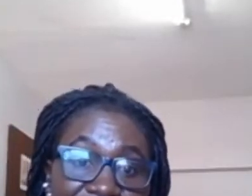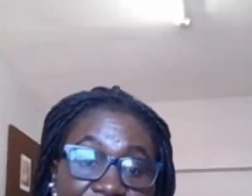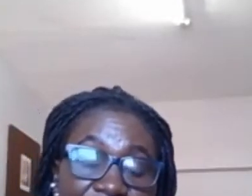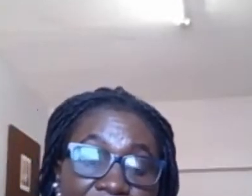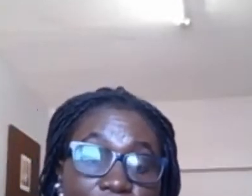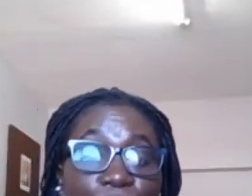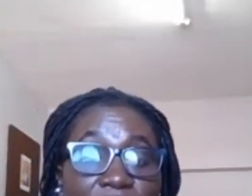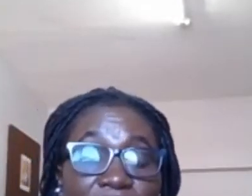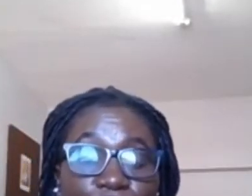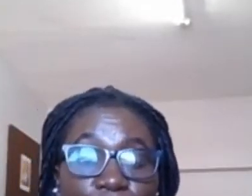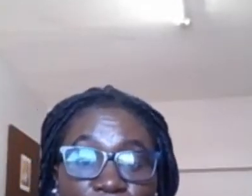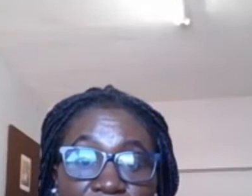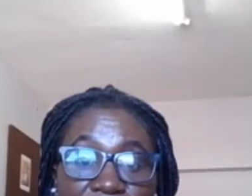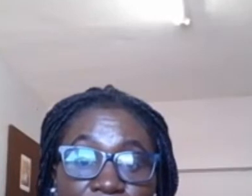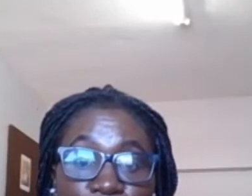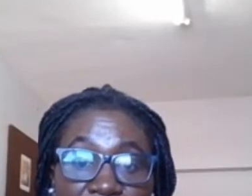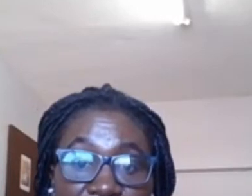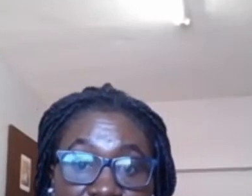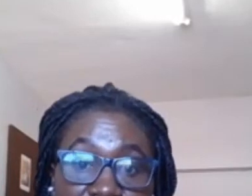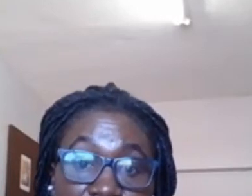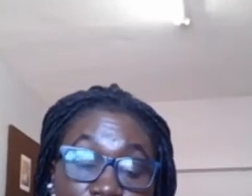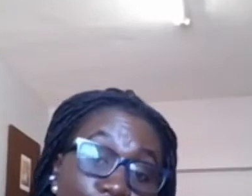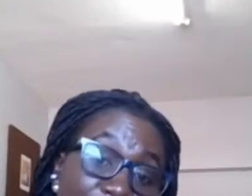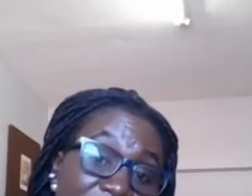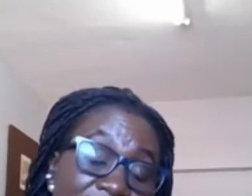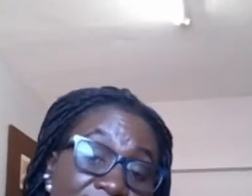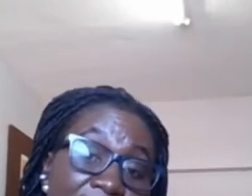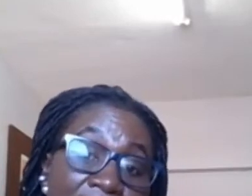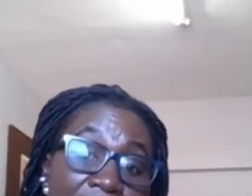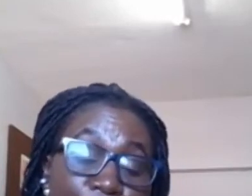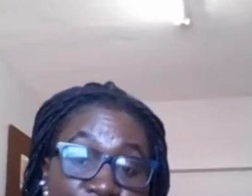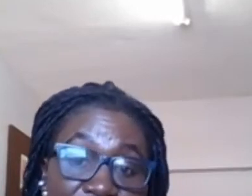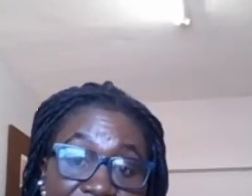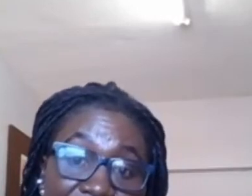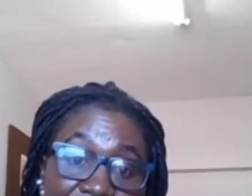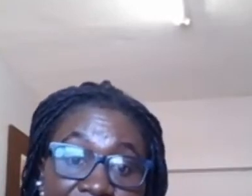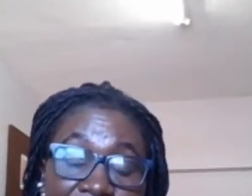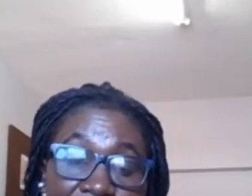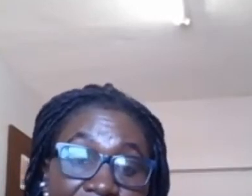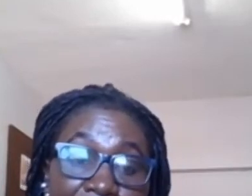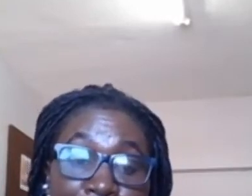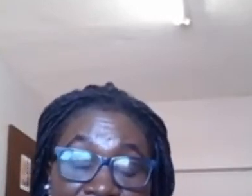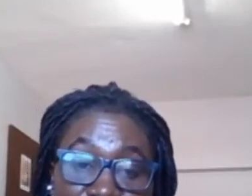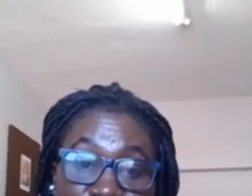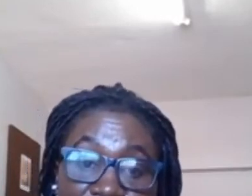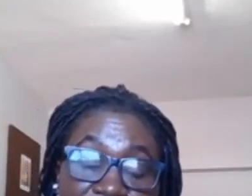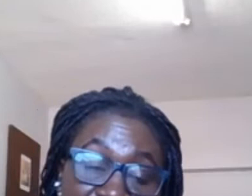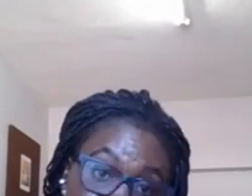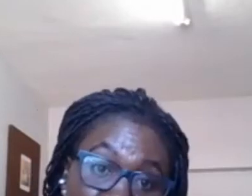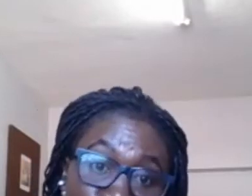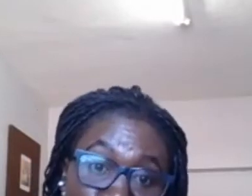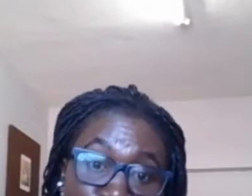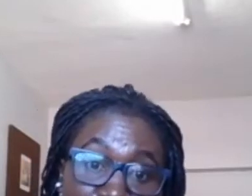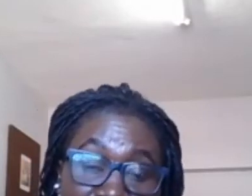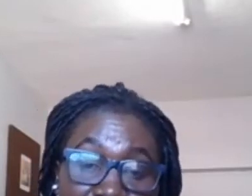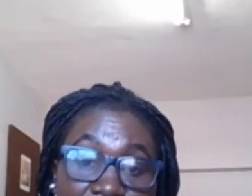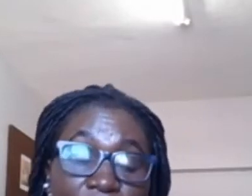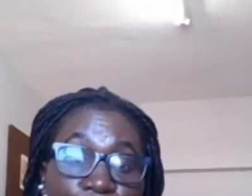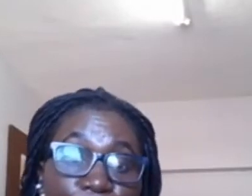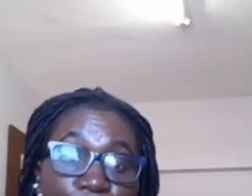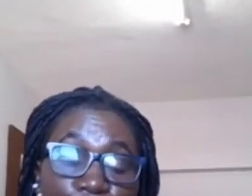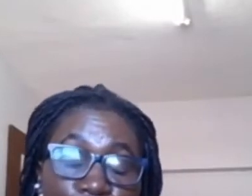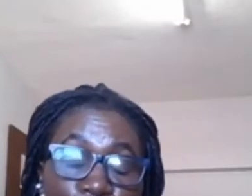research centered around ways communities and predators can coexist harmoniously, and I manage the internship program